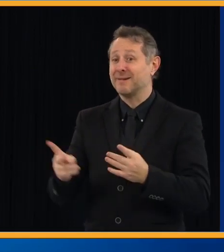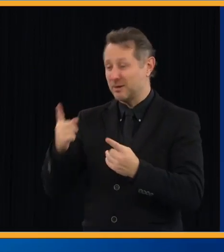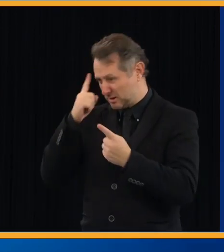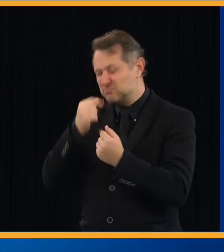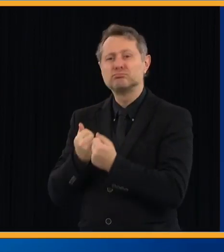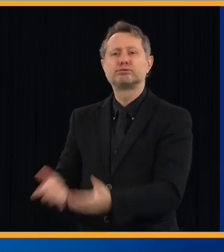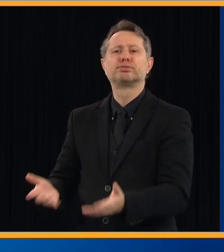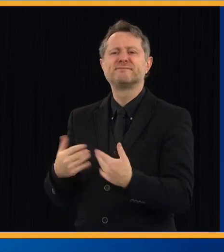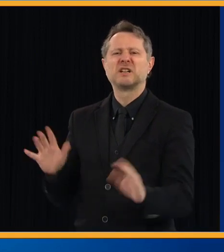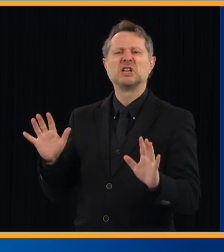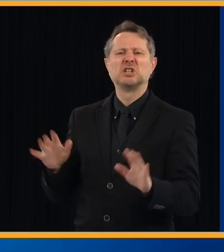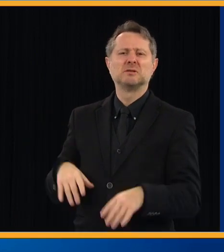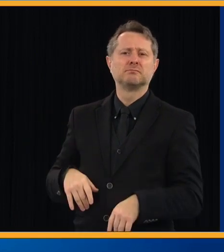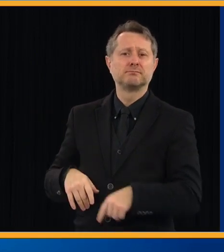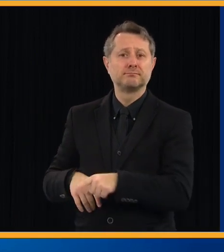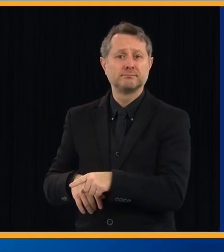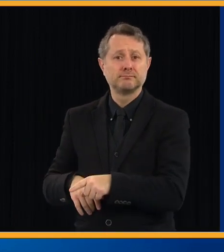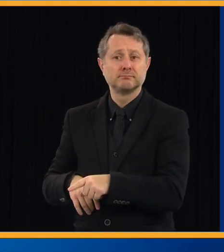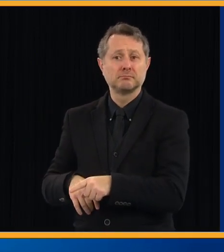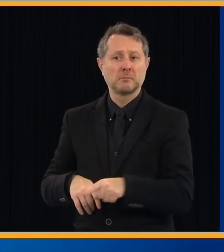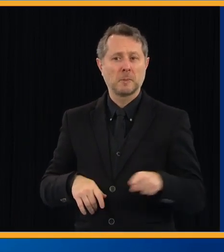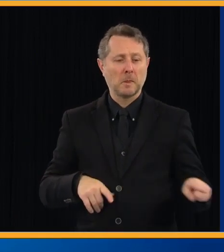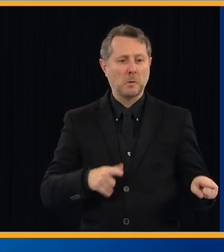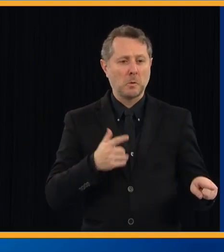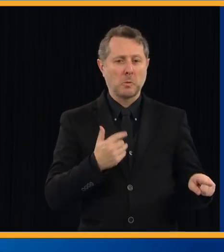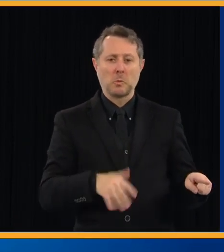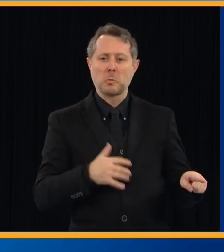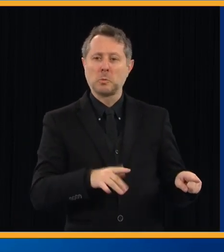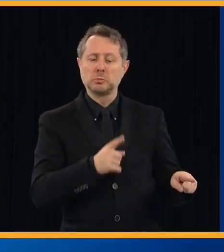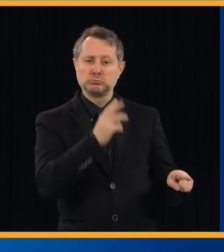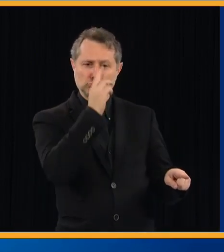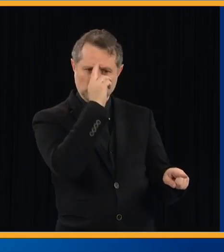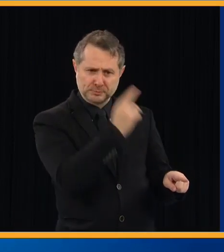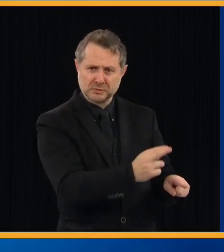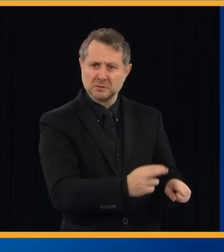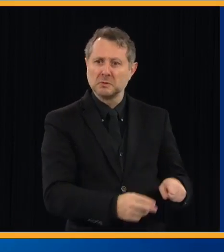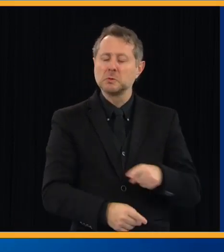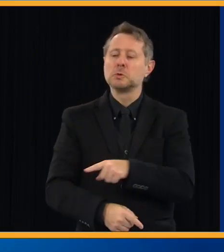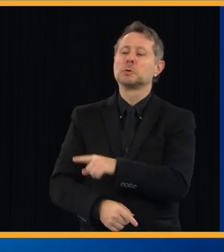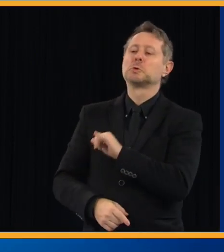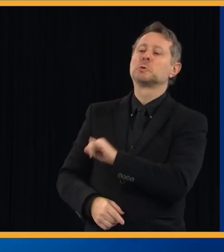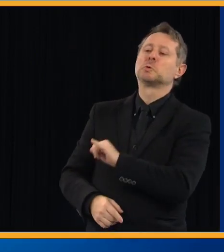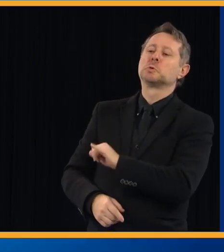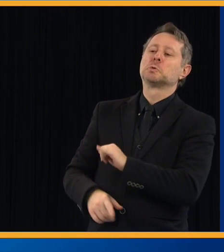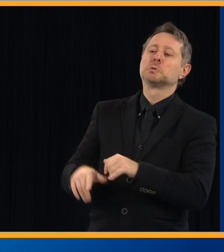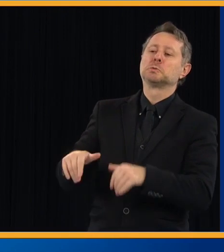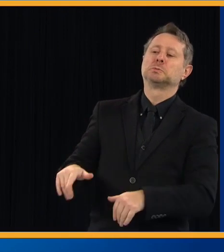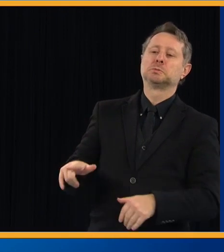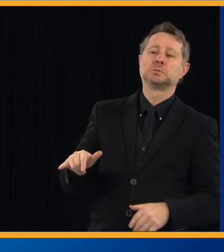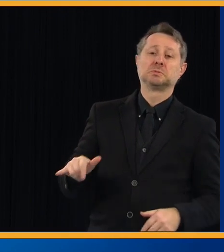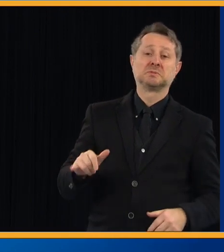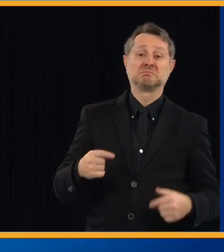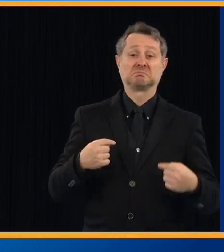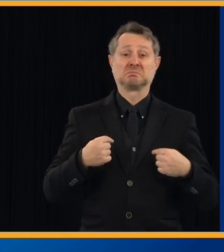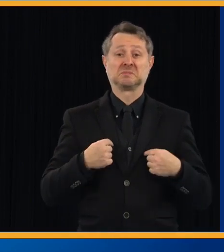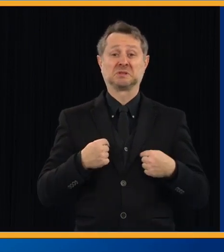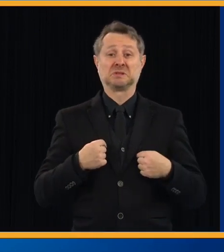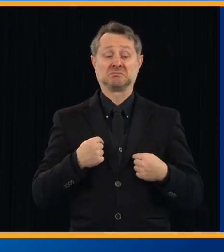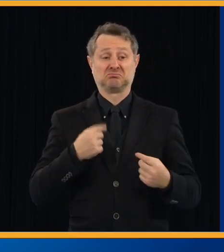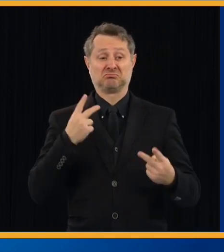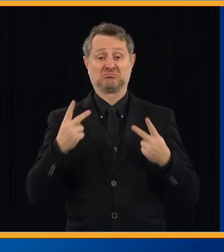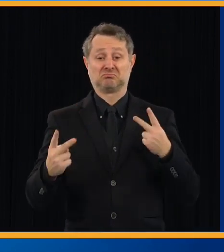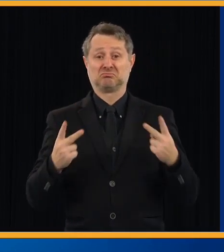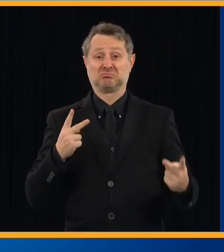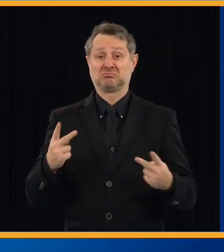people and the ugliness in people. You see both. For me, the beauty